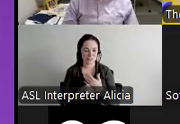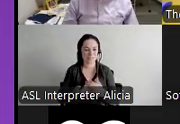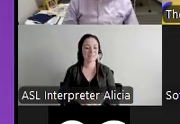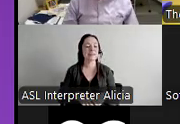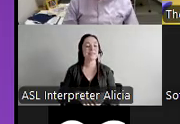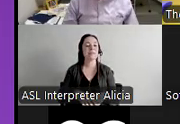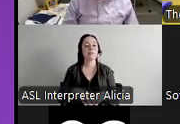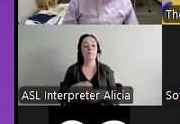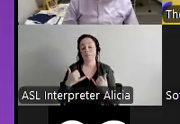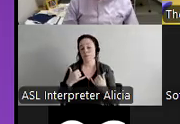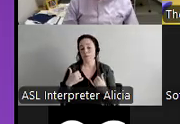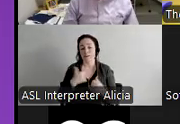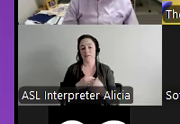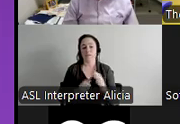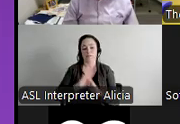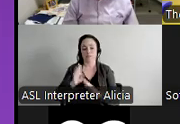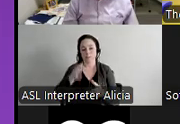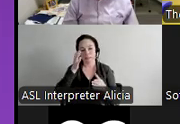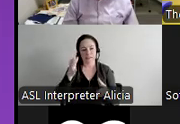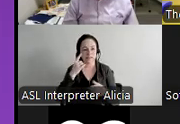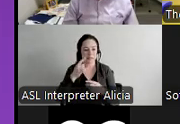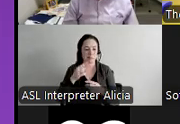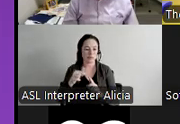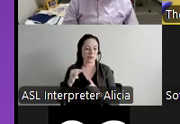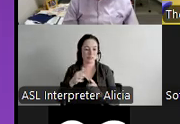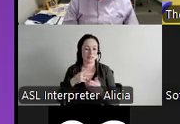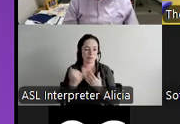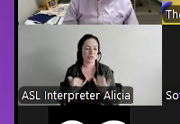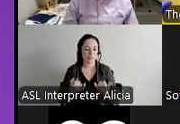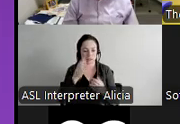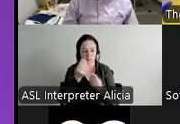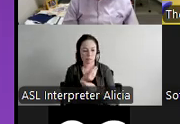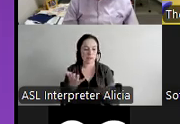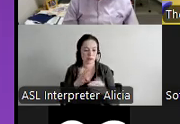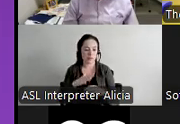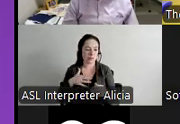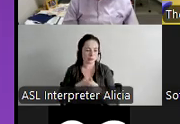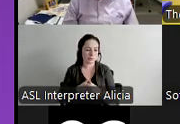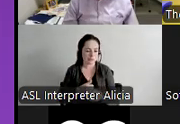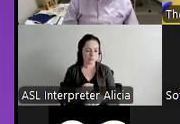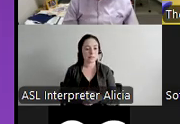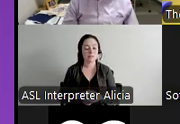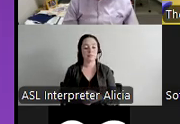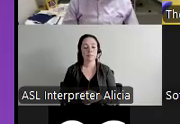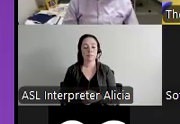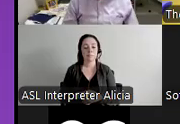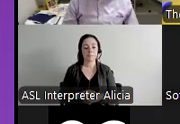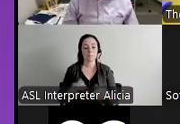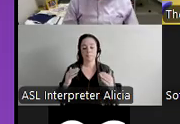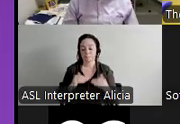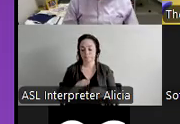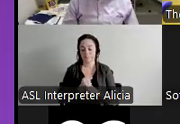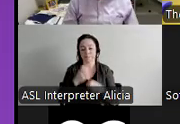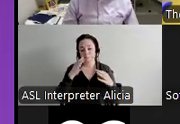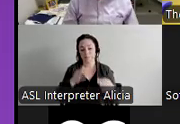concept for that now, and I'll keep you posted on that as it progresses. And then we also have made the decision a